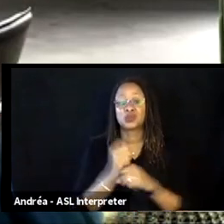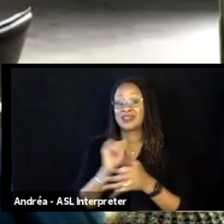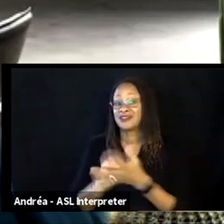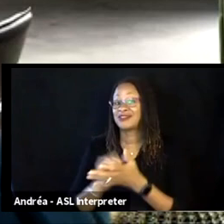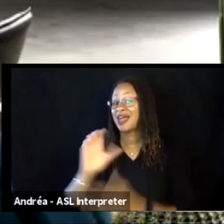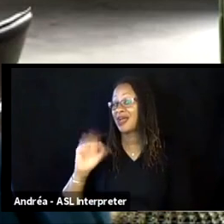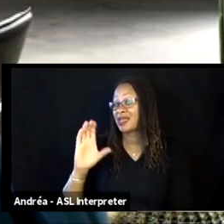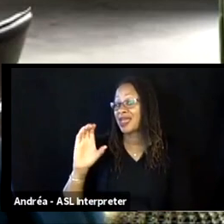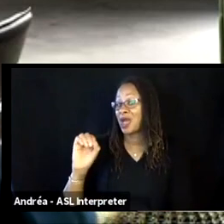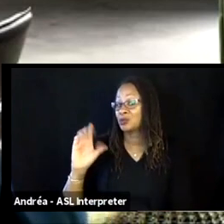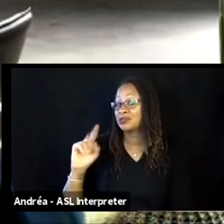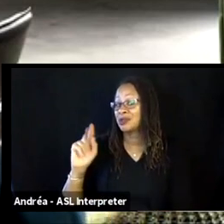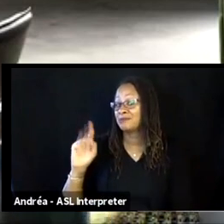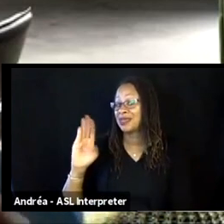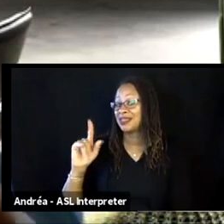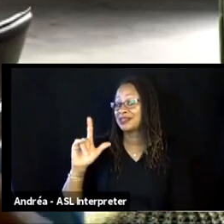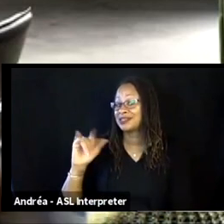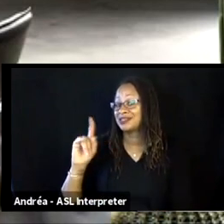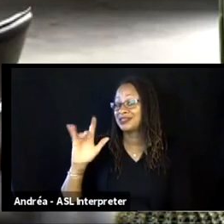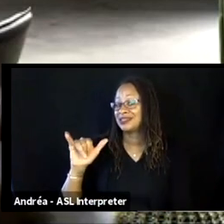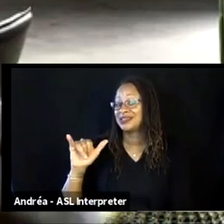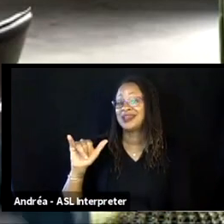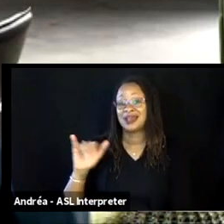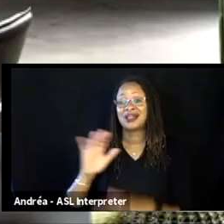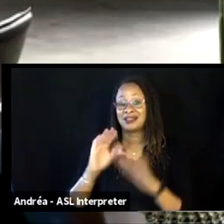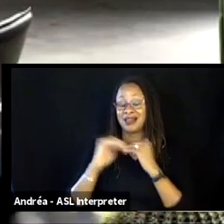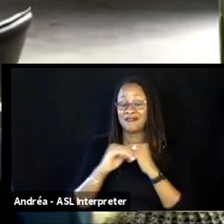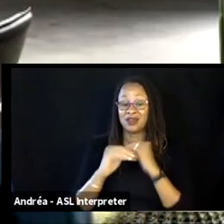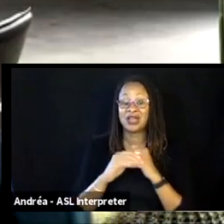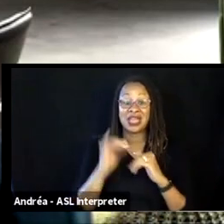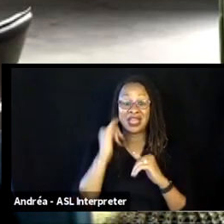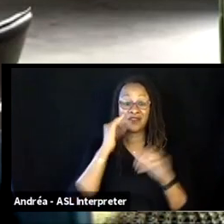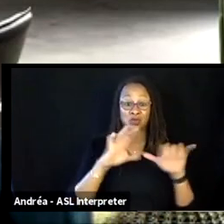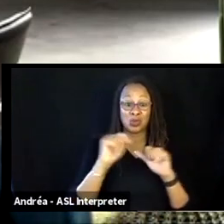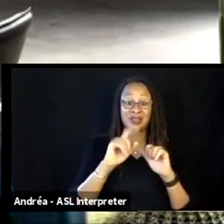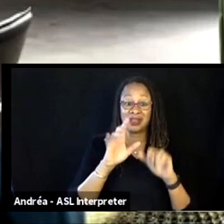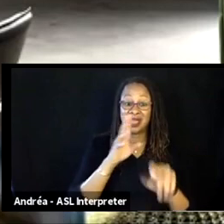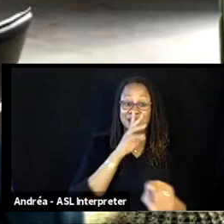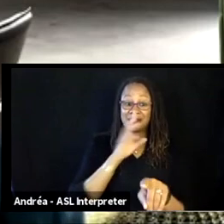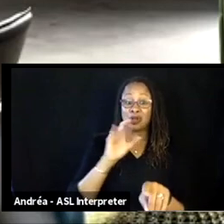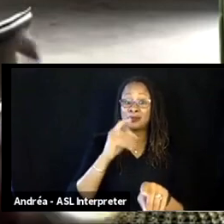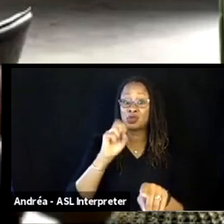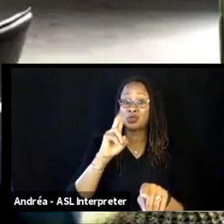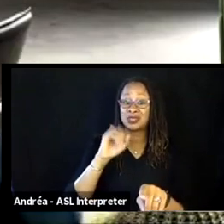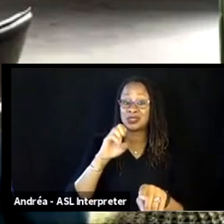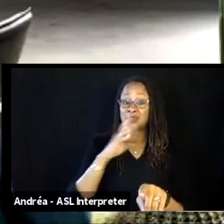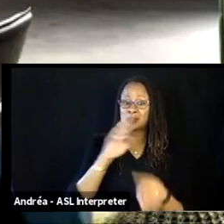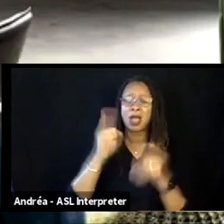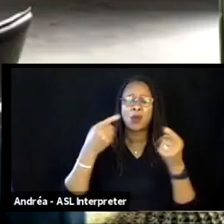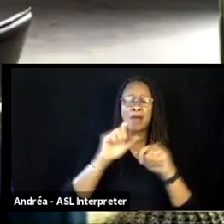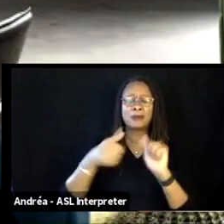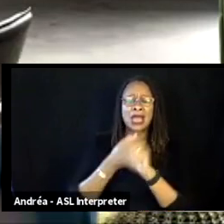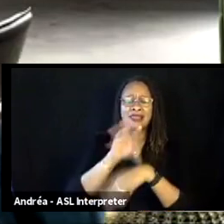trying to diversify, as Susie mentioned behind the camera, Susie's spot on, and Mackenzie as well, those process